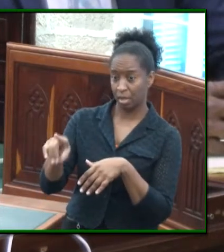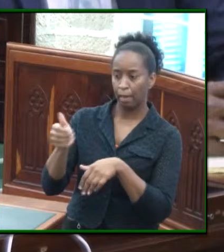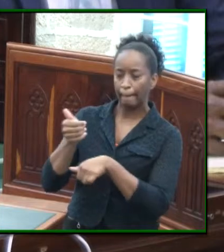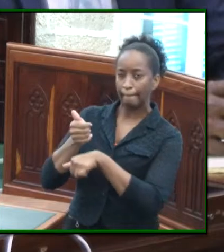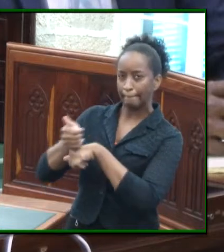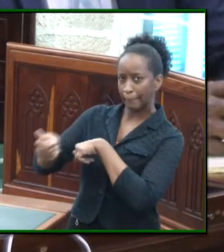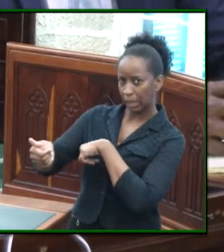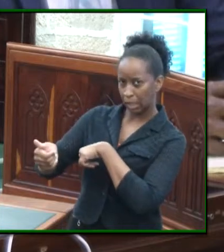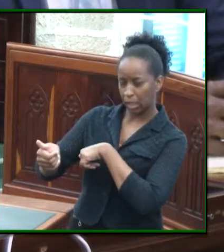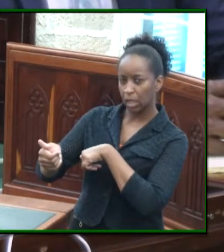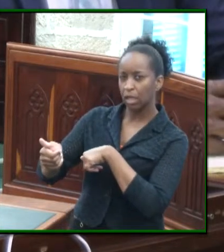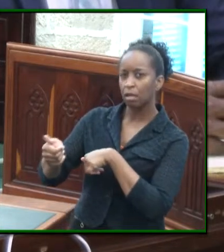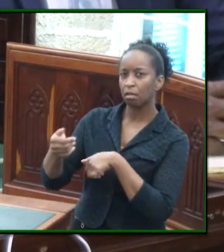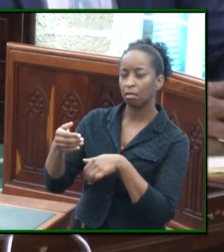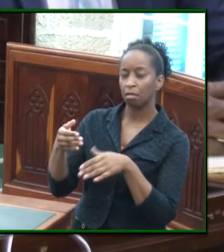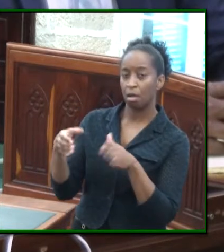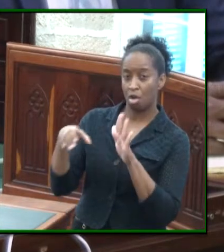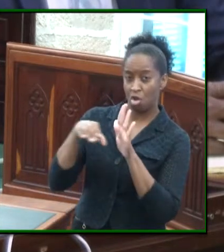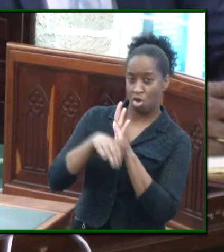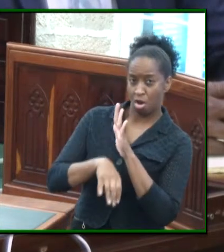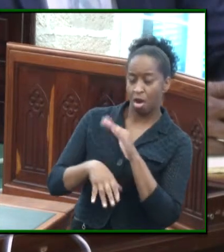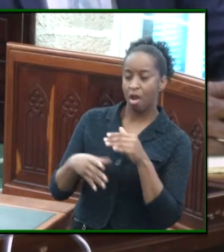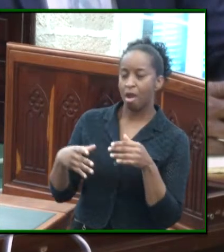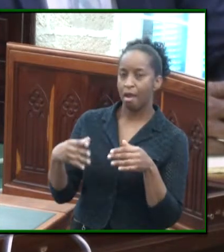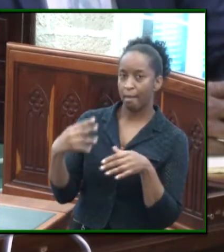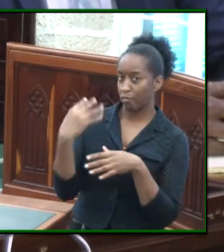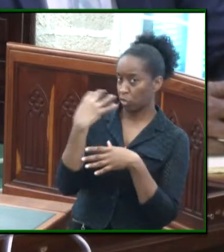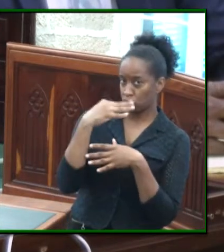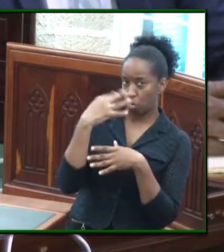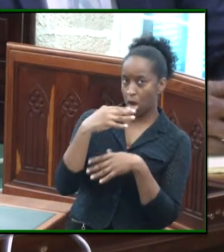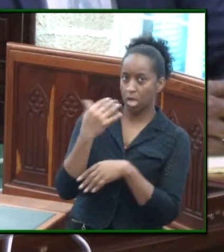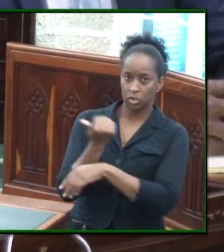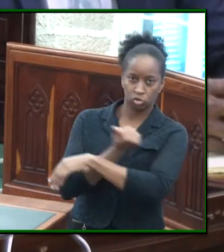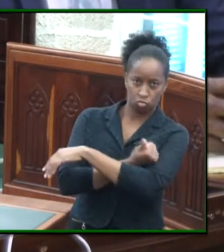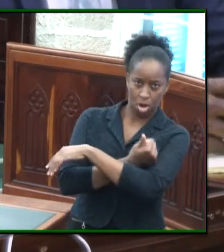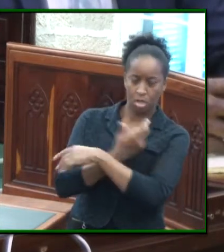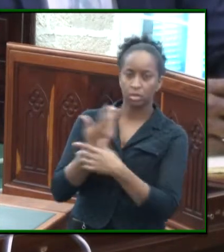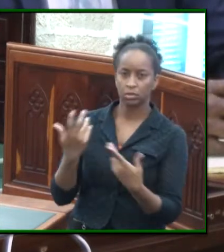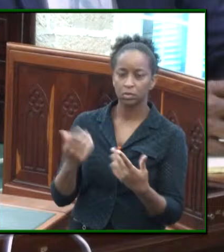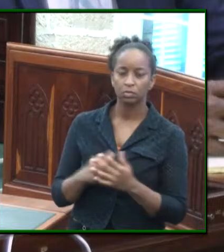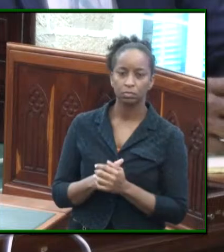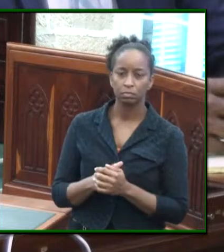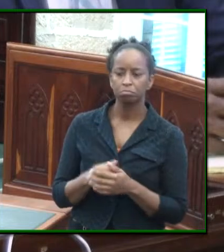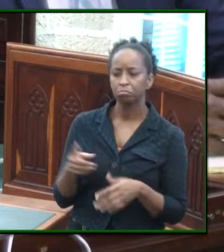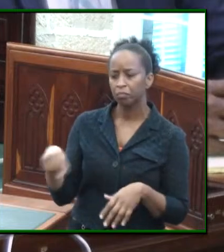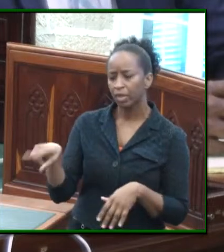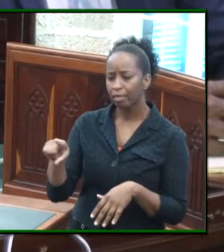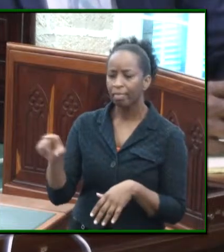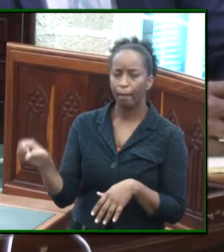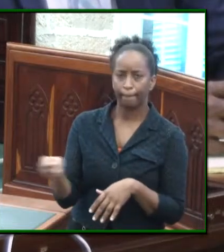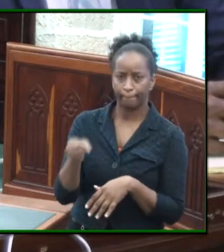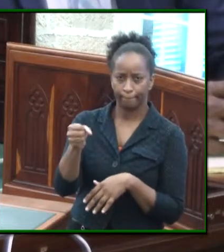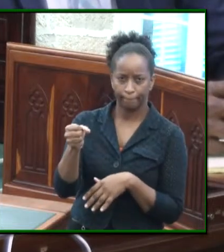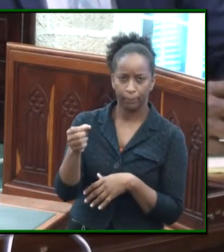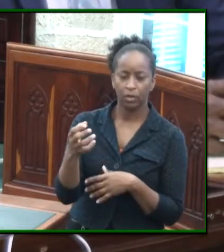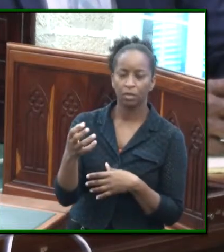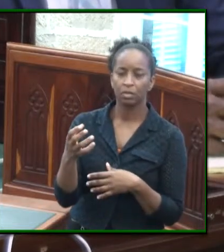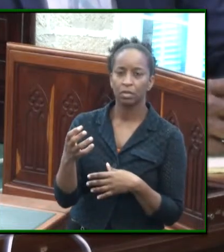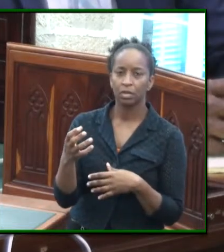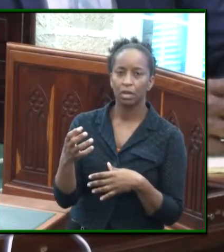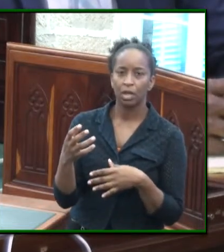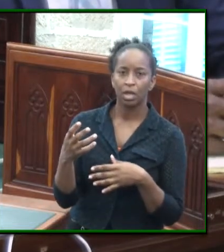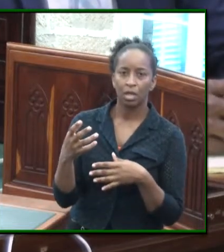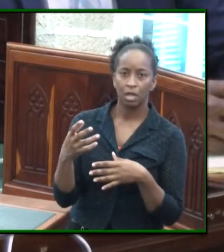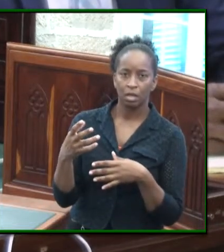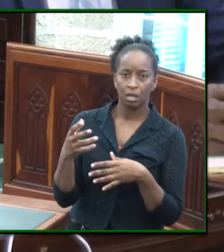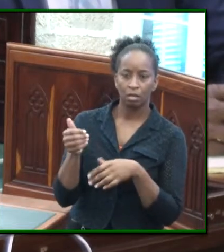had been given non-custodial sentences. And at that time, I think the period was 3 years. If that period